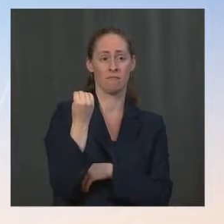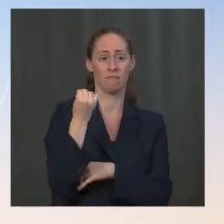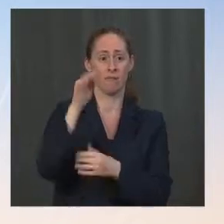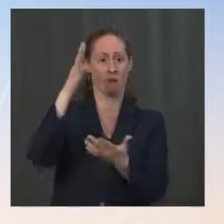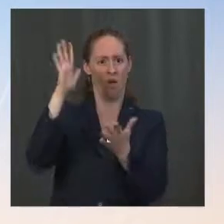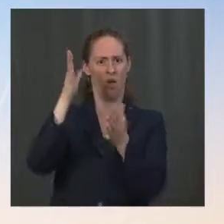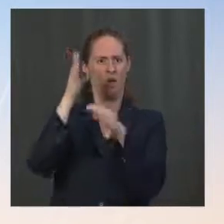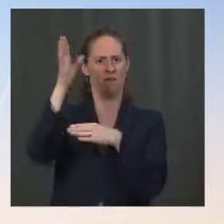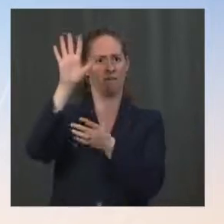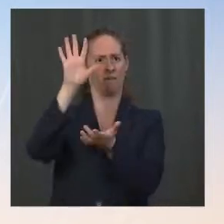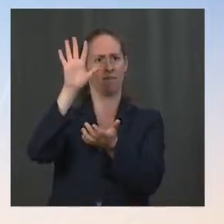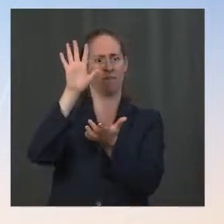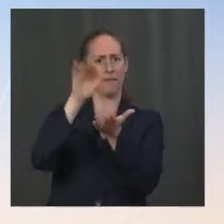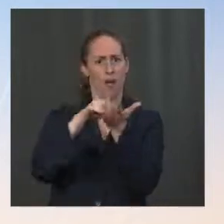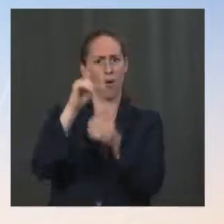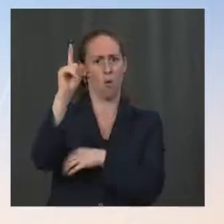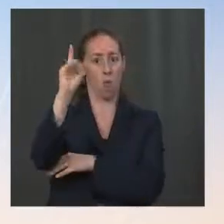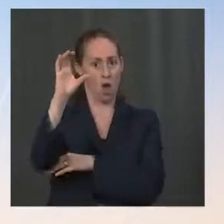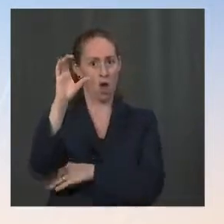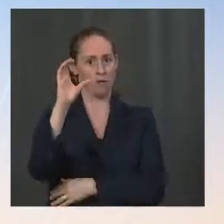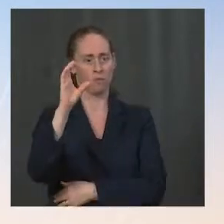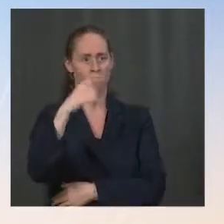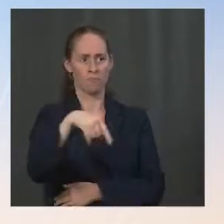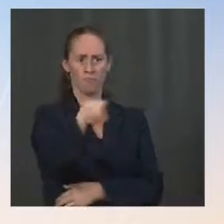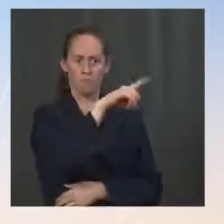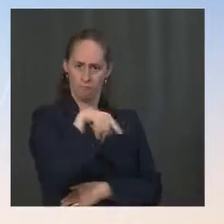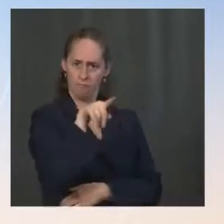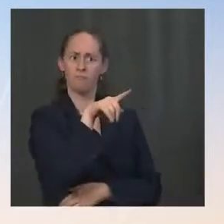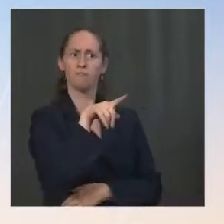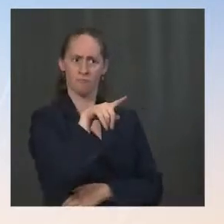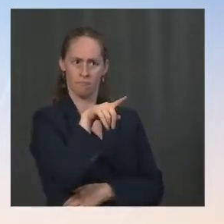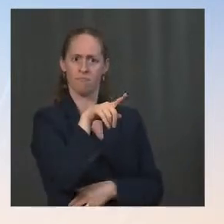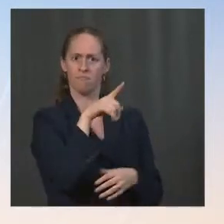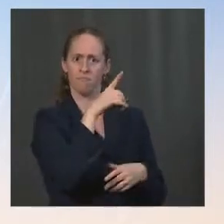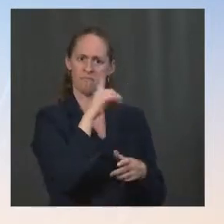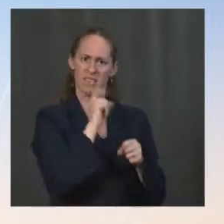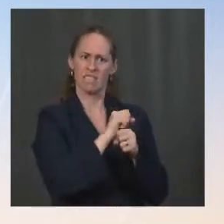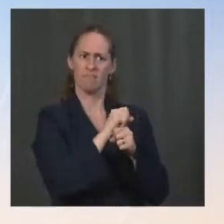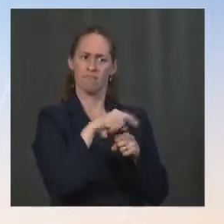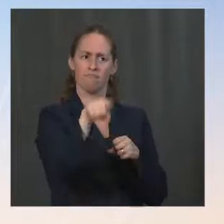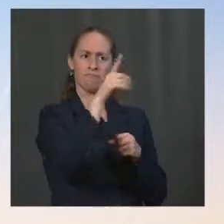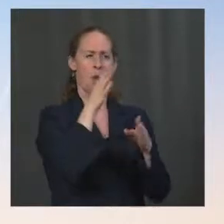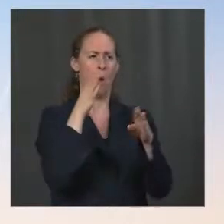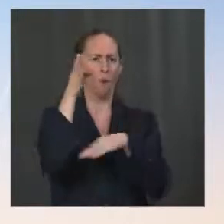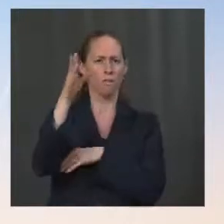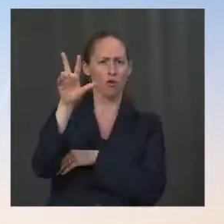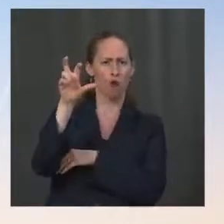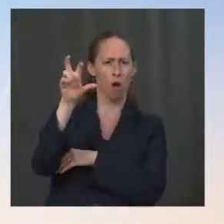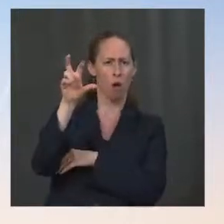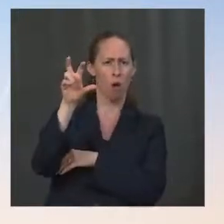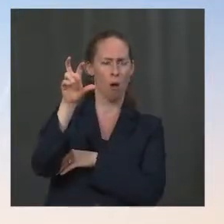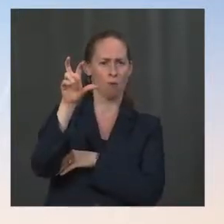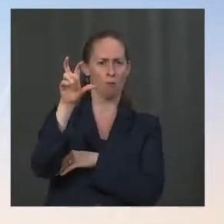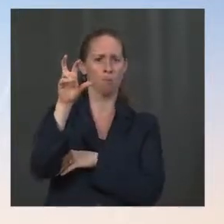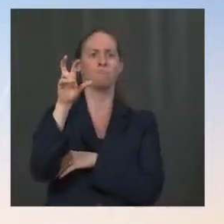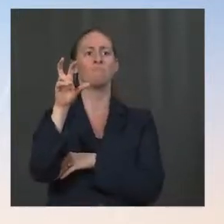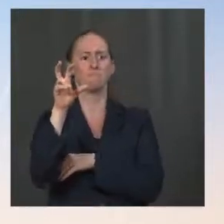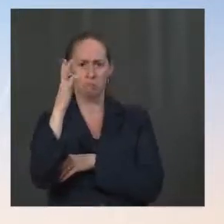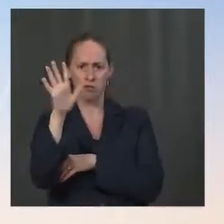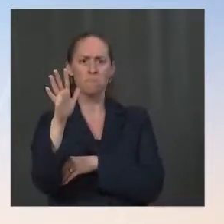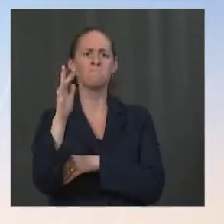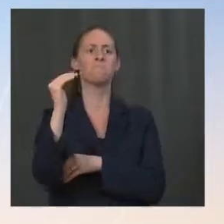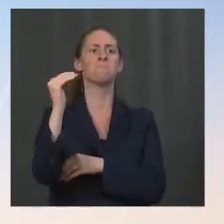likely more. We've received confirmation within the last day more than 300 additional Americans were evacuated. Based on our outreach, there are